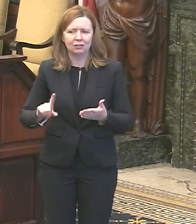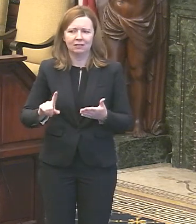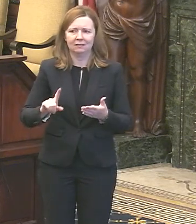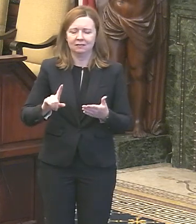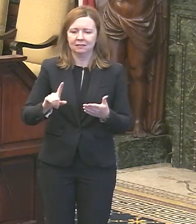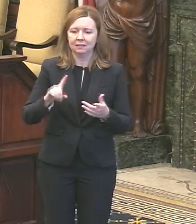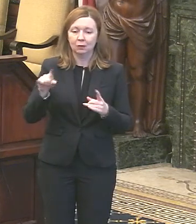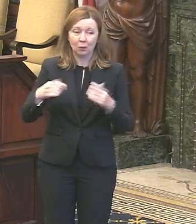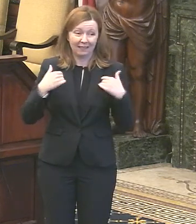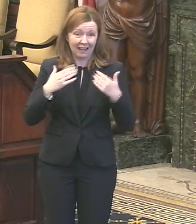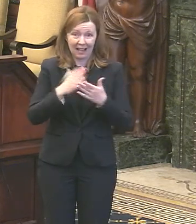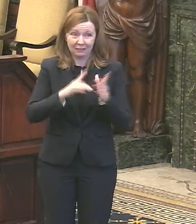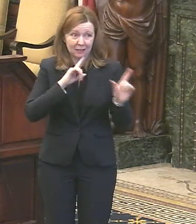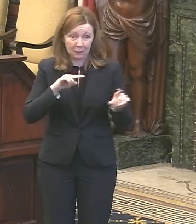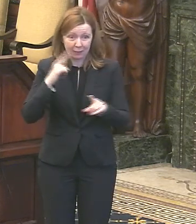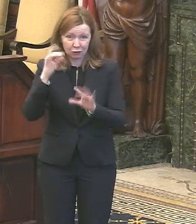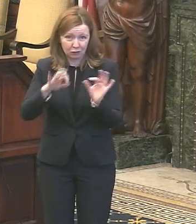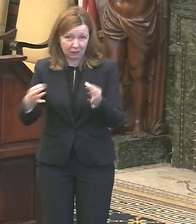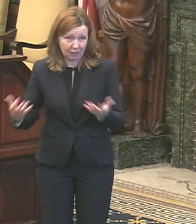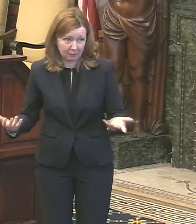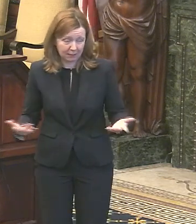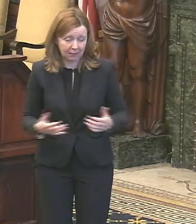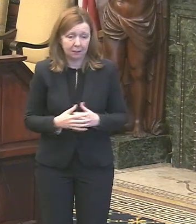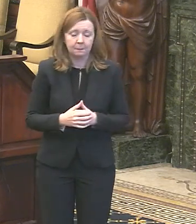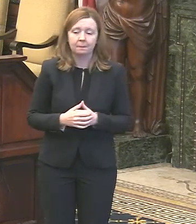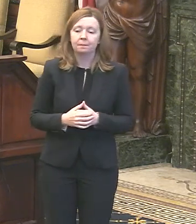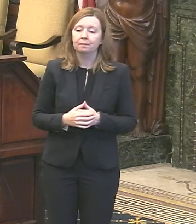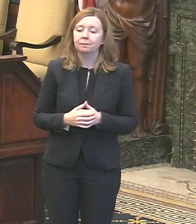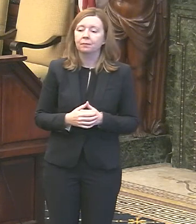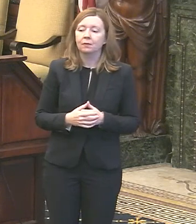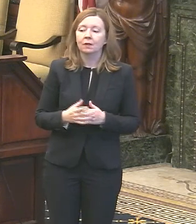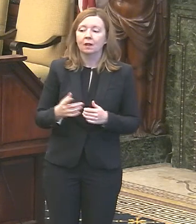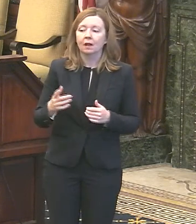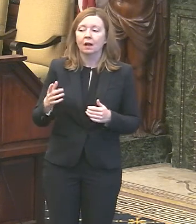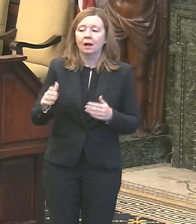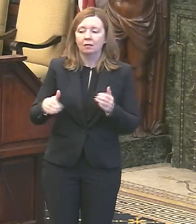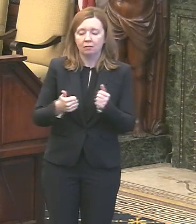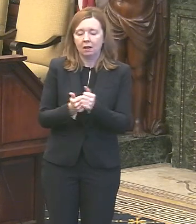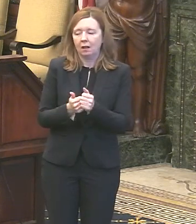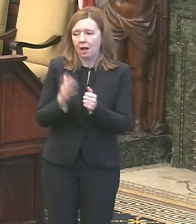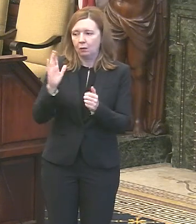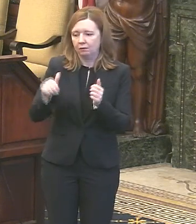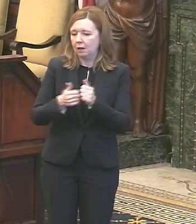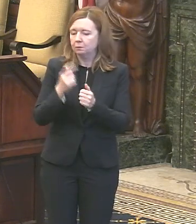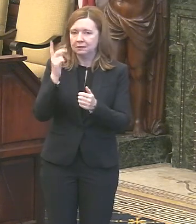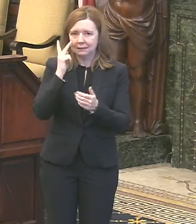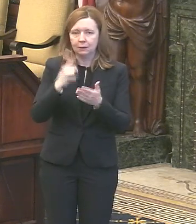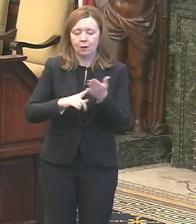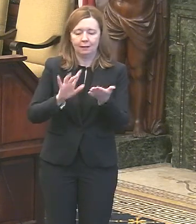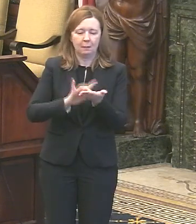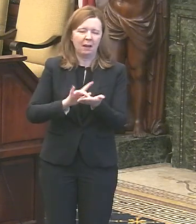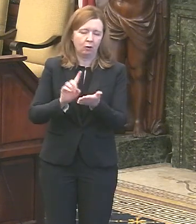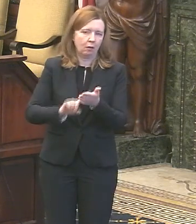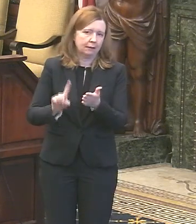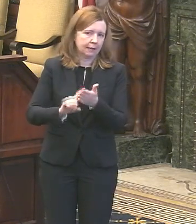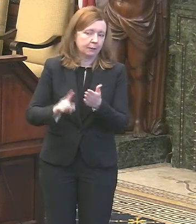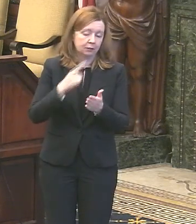and when may you have some answers? I don't know. I think I'm just asking you to follow up to see what the medical examiner has to say about that.